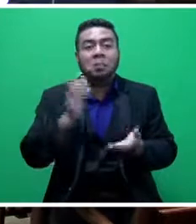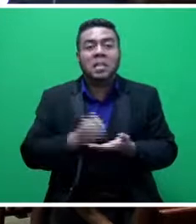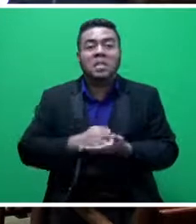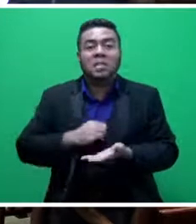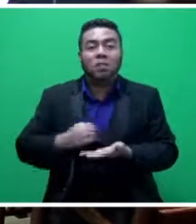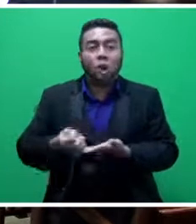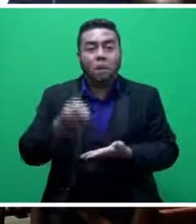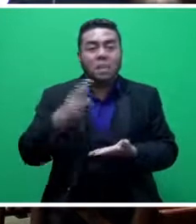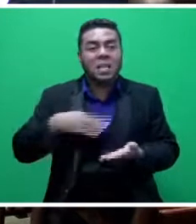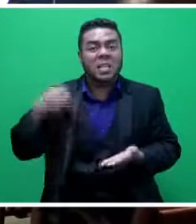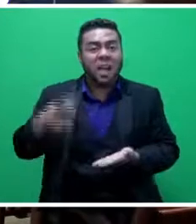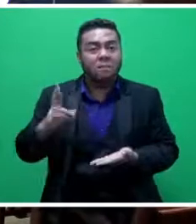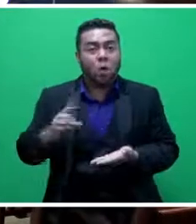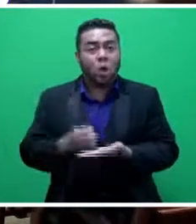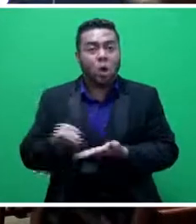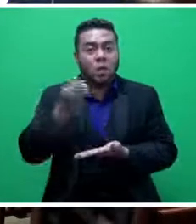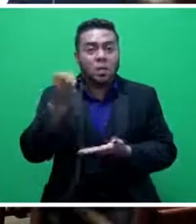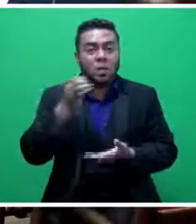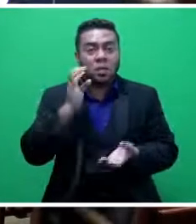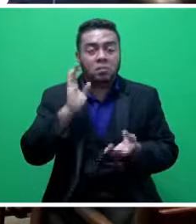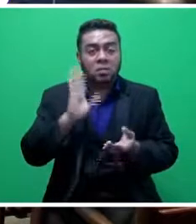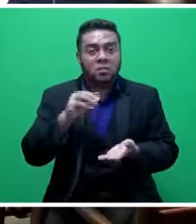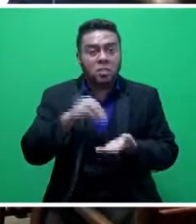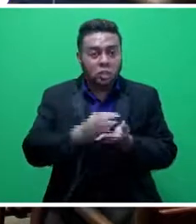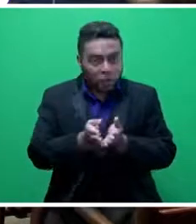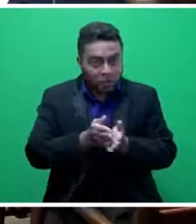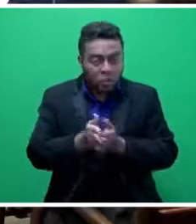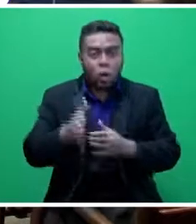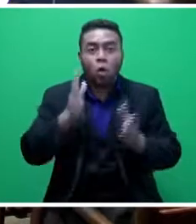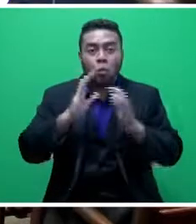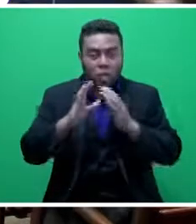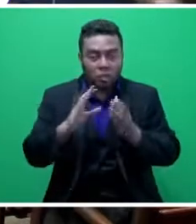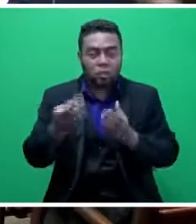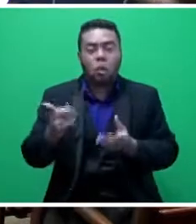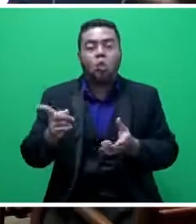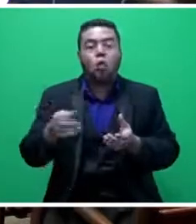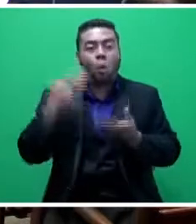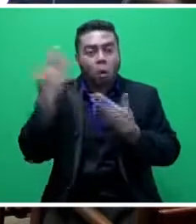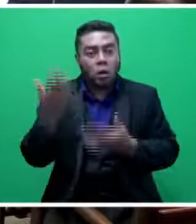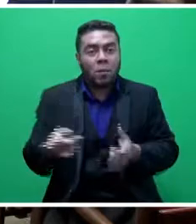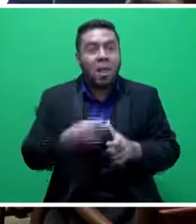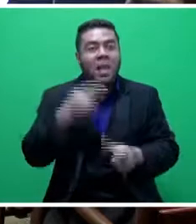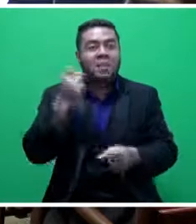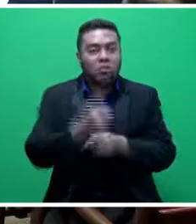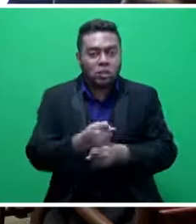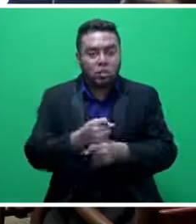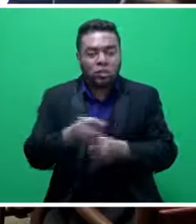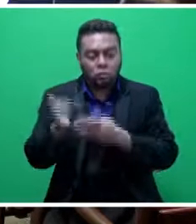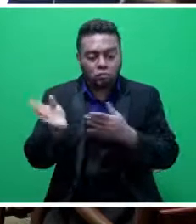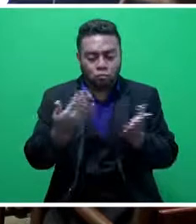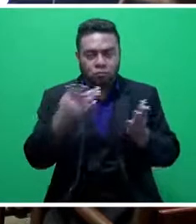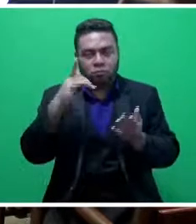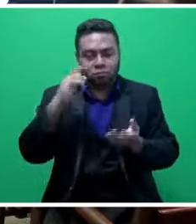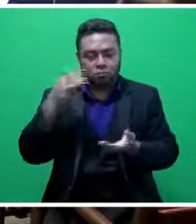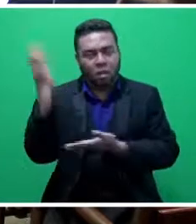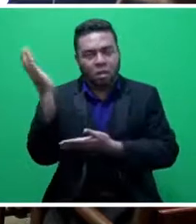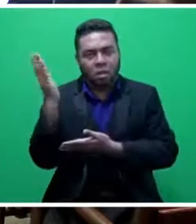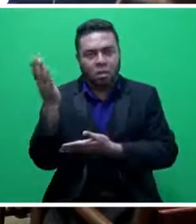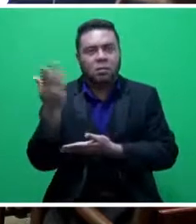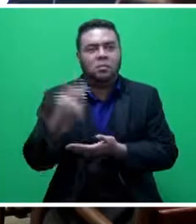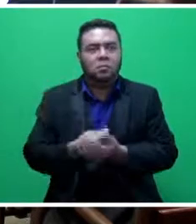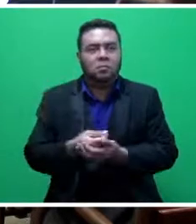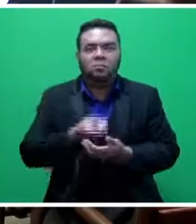and Communications, the Honourable Ayaz Syed Qayyum, to move his motion. You have the floor,